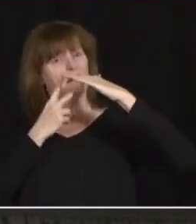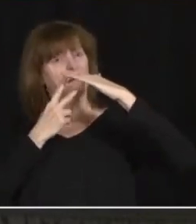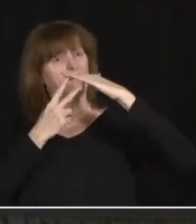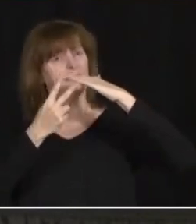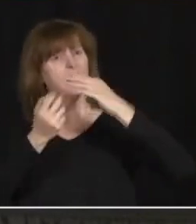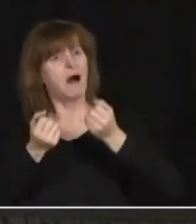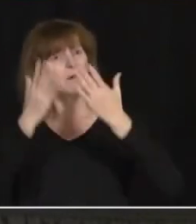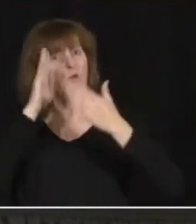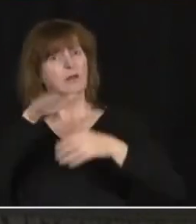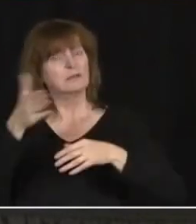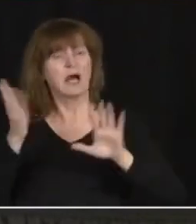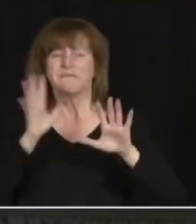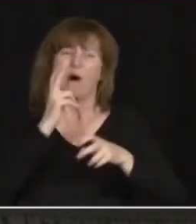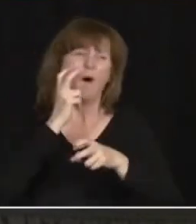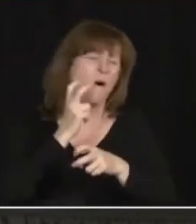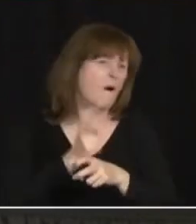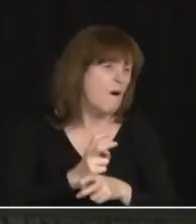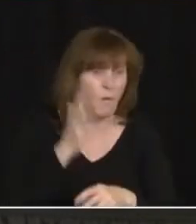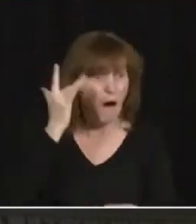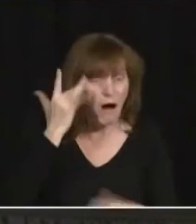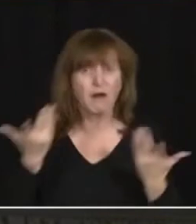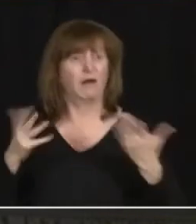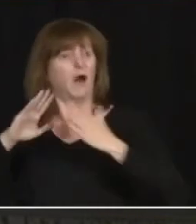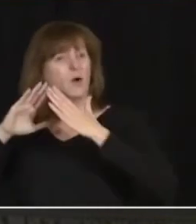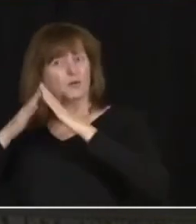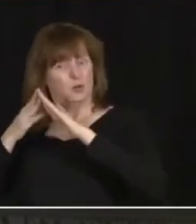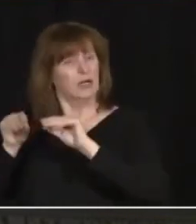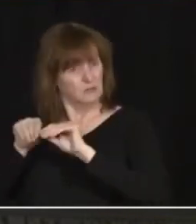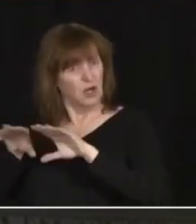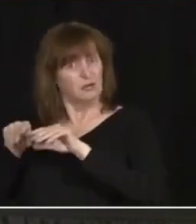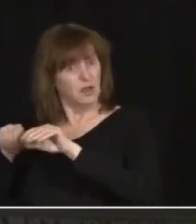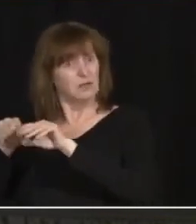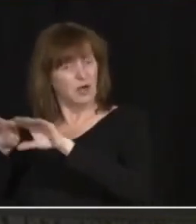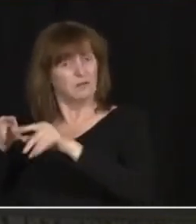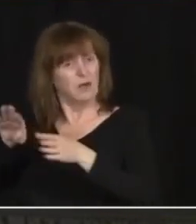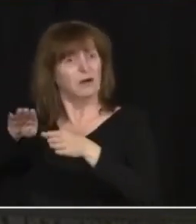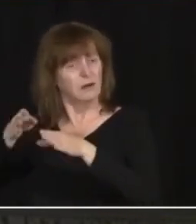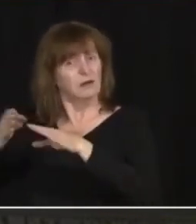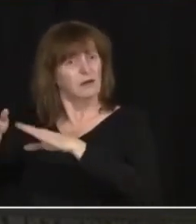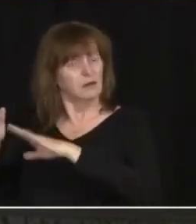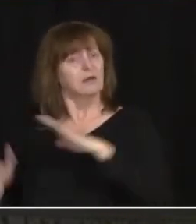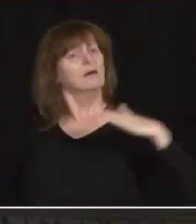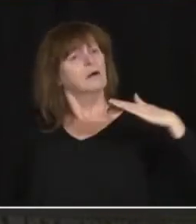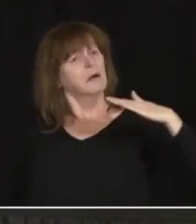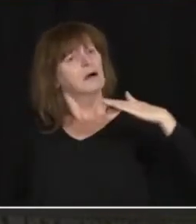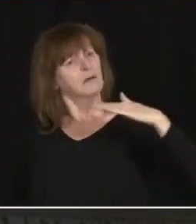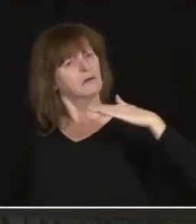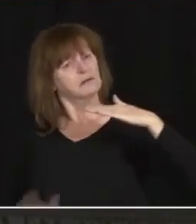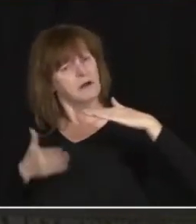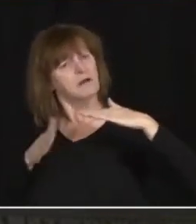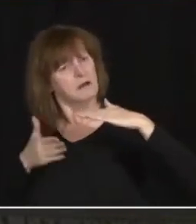processes. Mortality from community-based transmission we expect is coming down, and we expect that we're going to see a lower number of overall